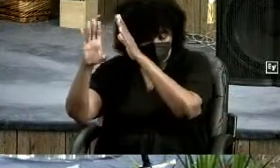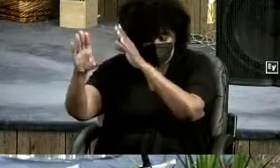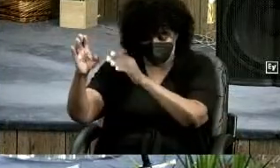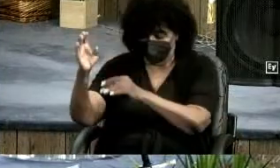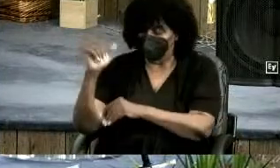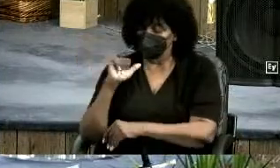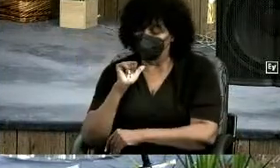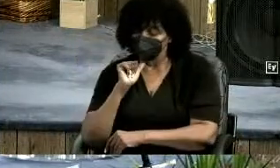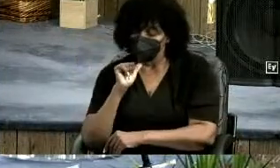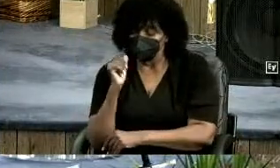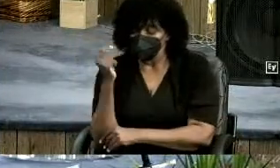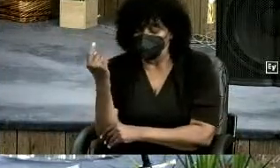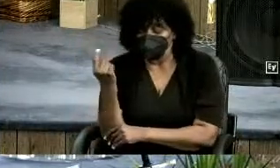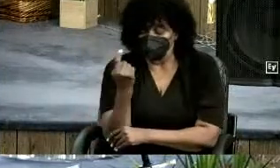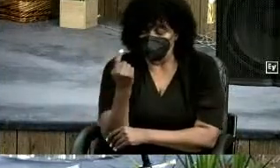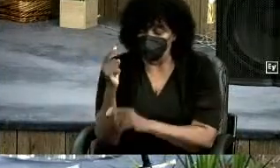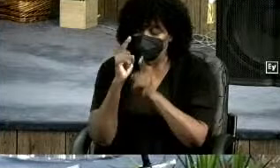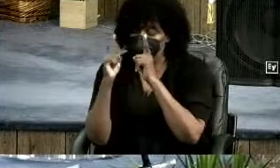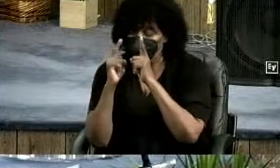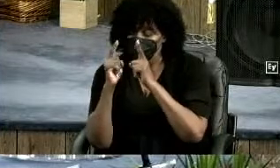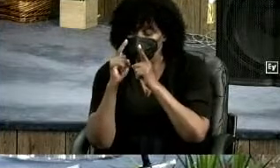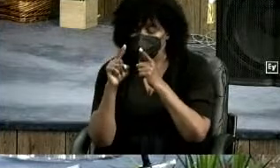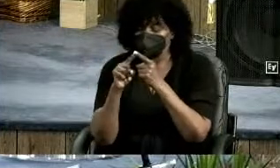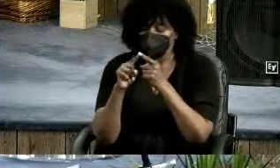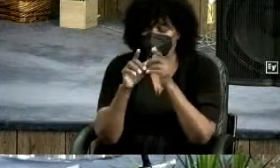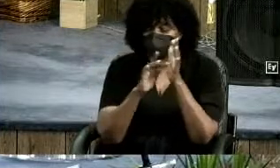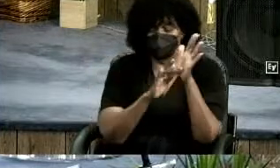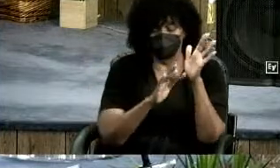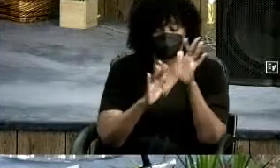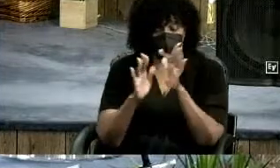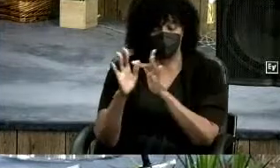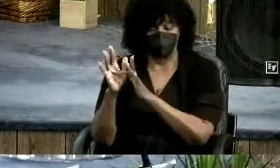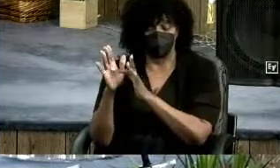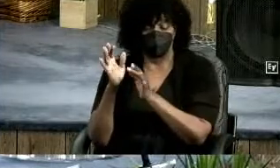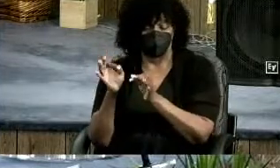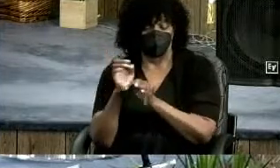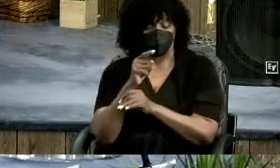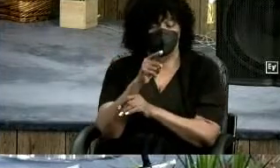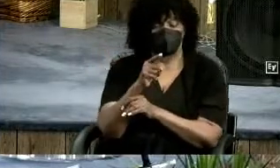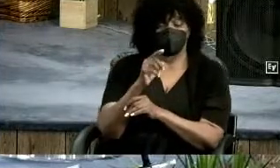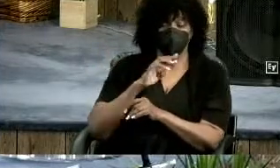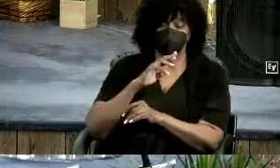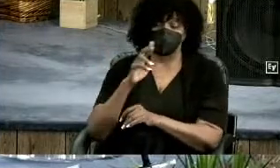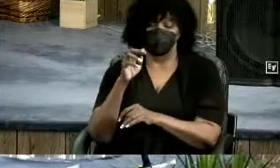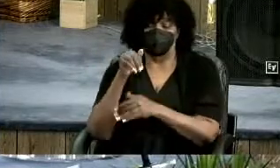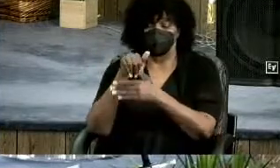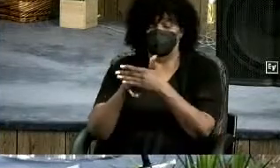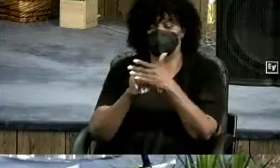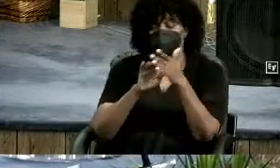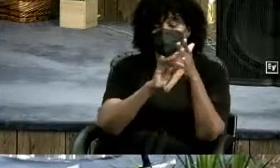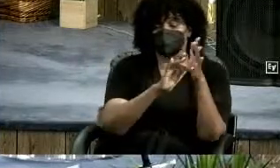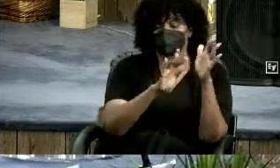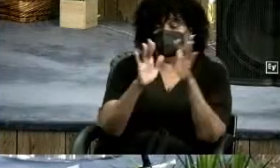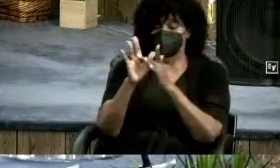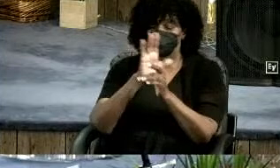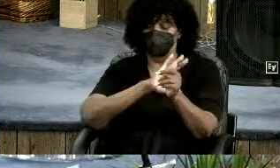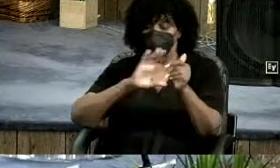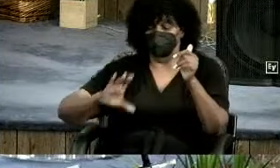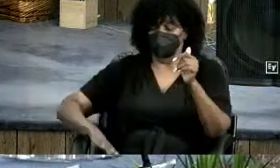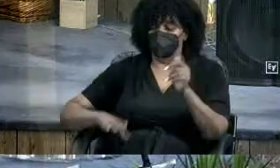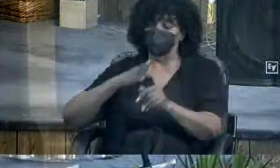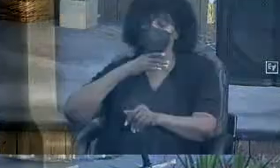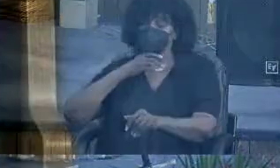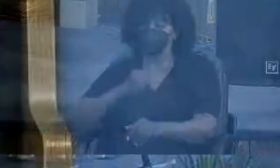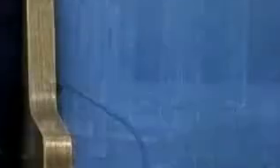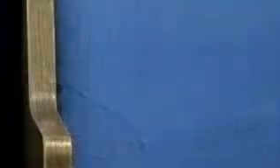just talking to Jesus, I'm talking to anybody. If you be in Christ, you are a new creature. Old old things are